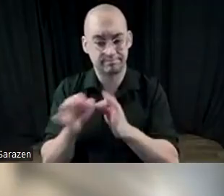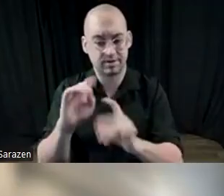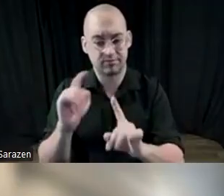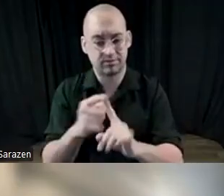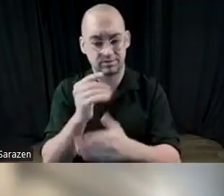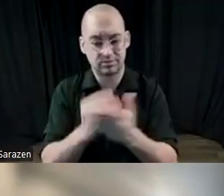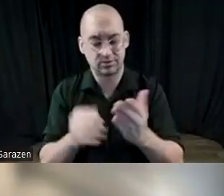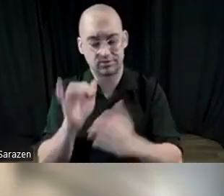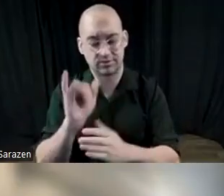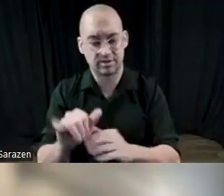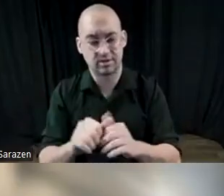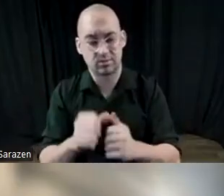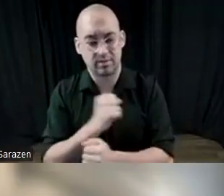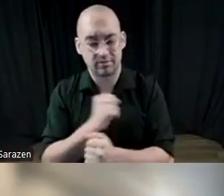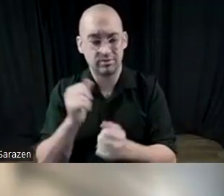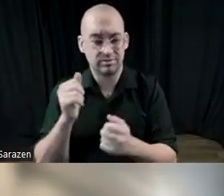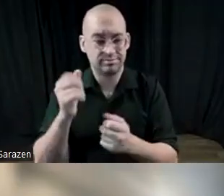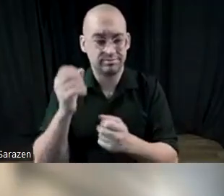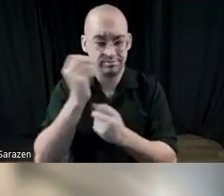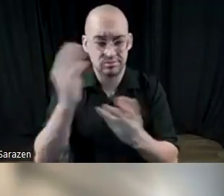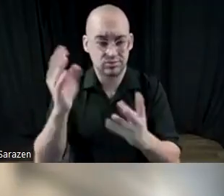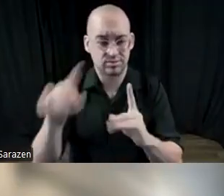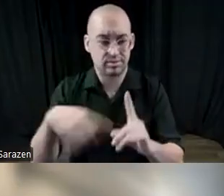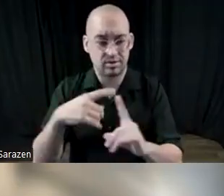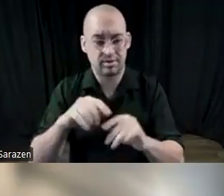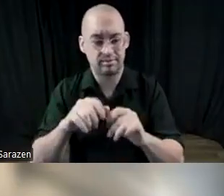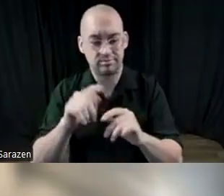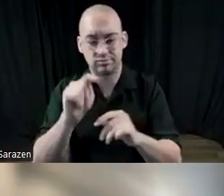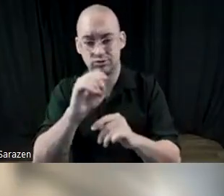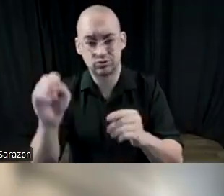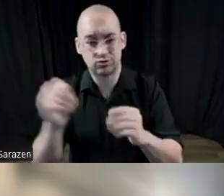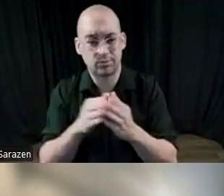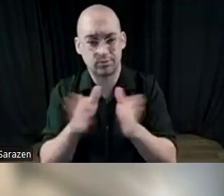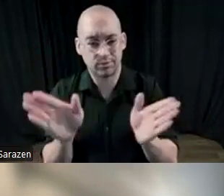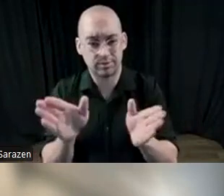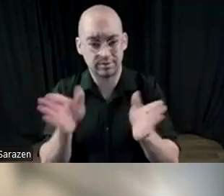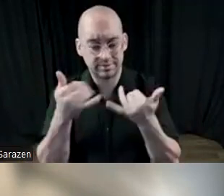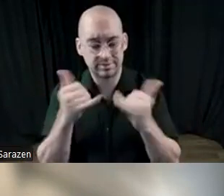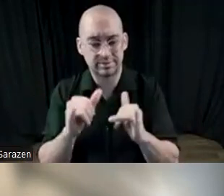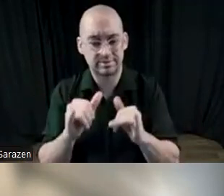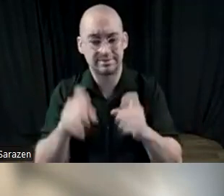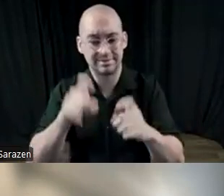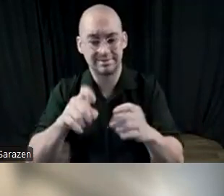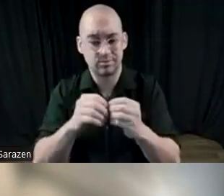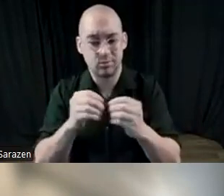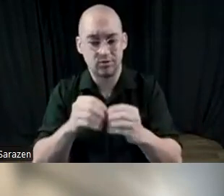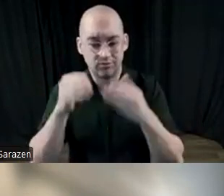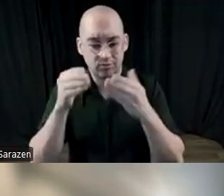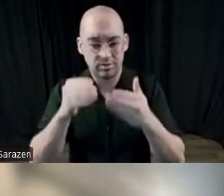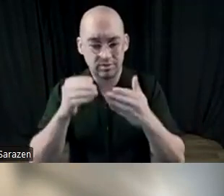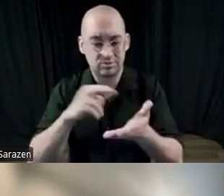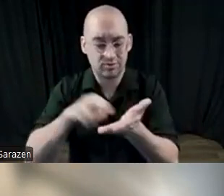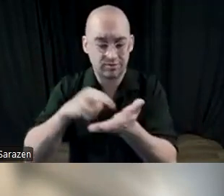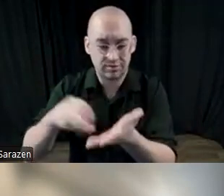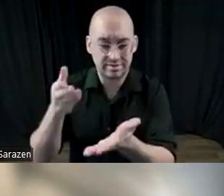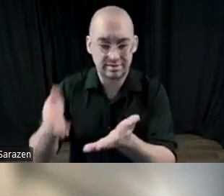and we'd love to get input on this still seems too broad. There needs to be further focus, or of what is being referenced here, this is